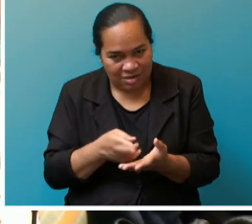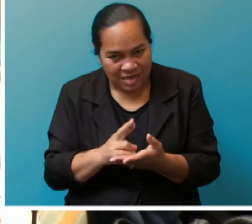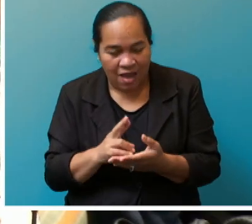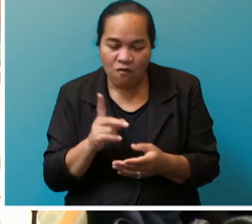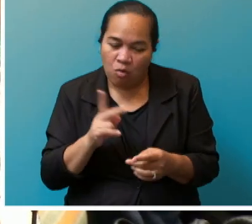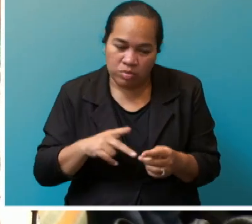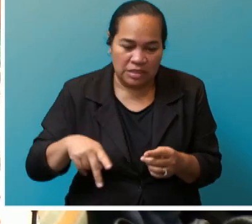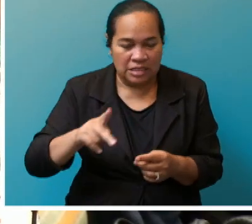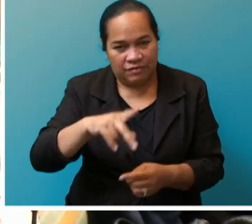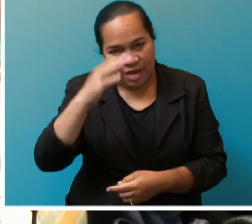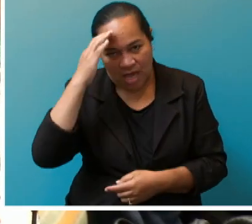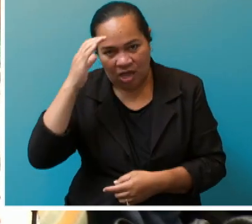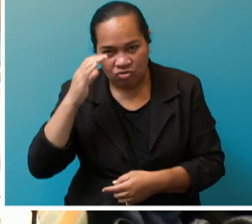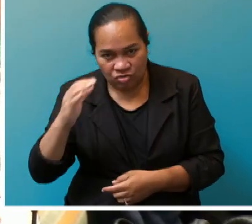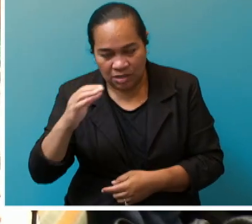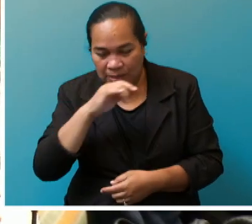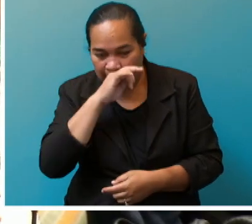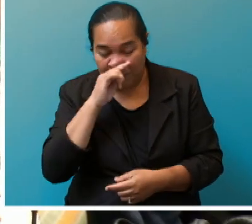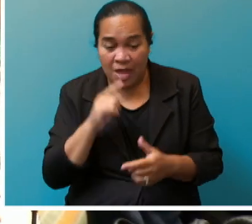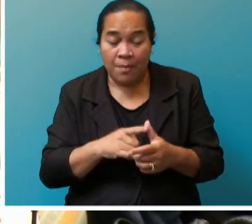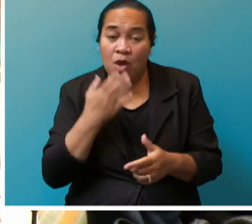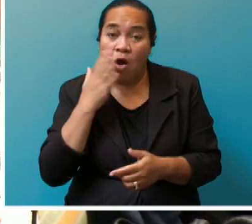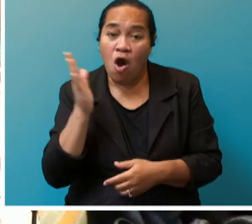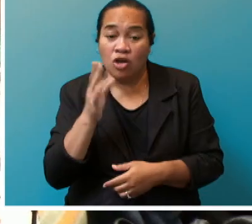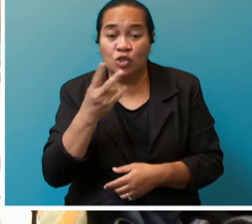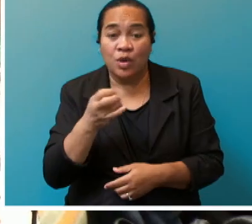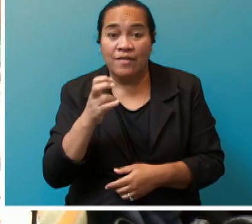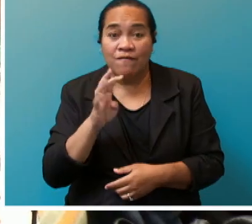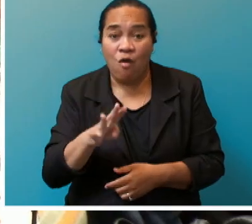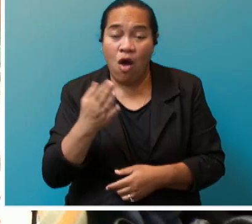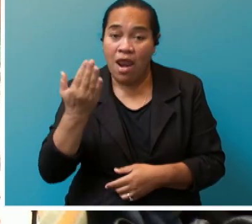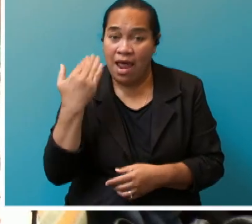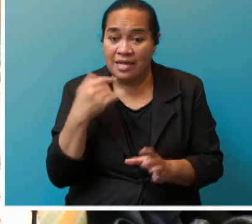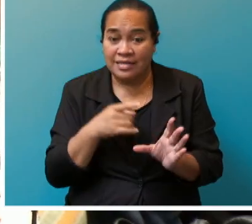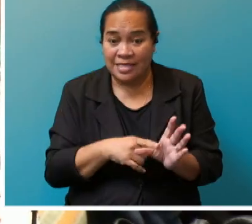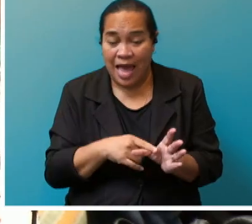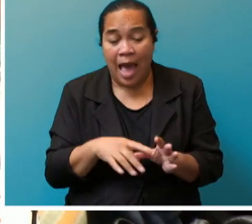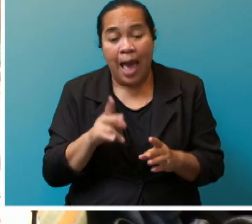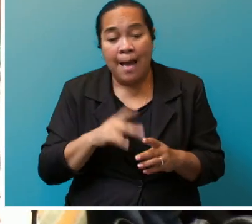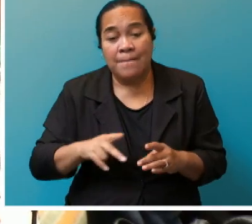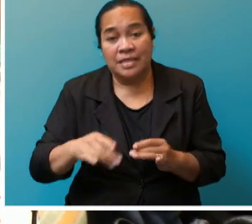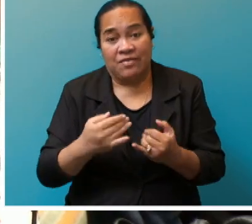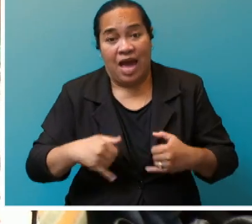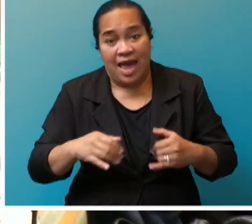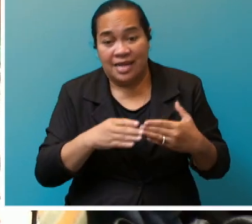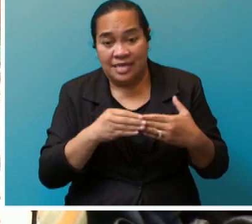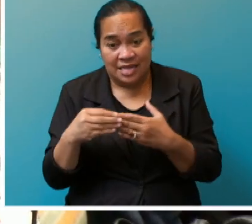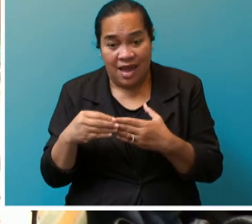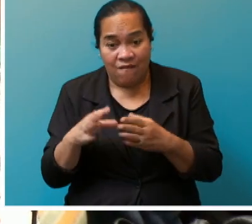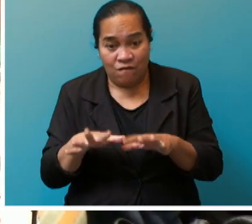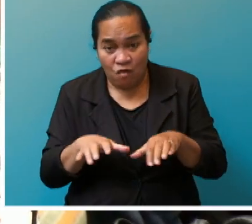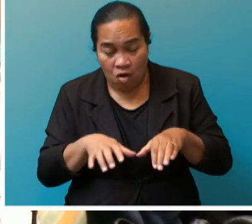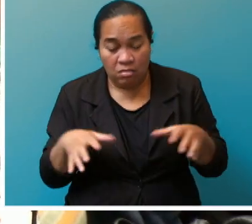governments. Mr. Speaker, sir, in August 2024, at the Pacific Islands Leaders Forum meeting, a decision was taken to